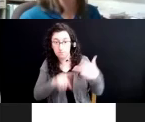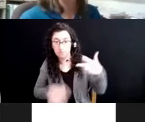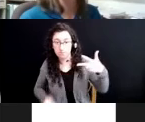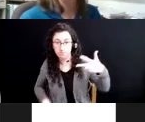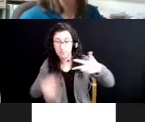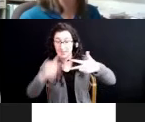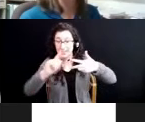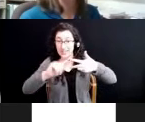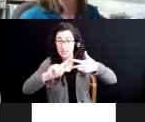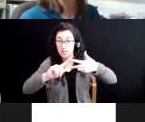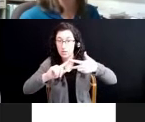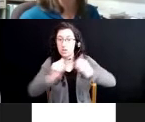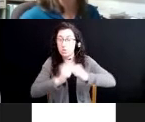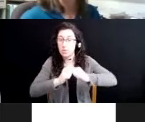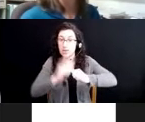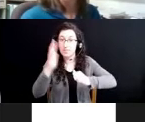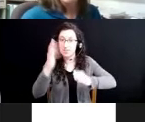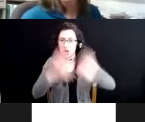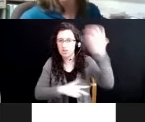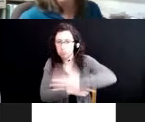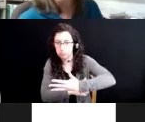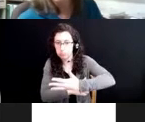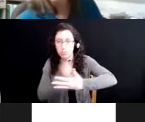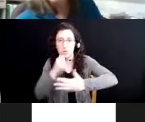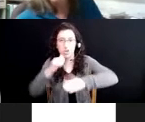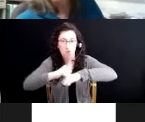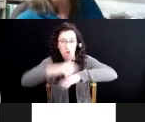rock piles were constructed. This